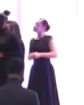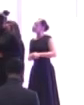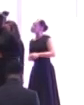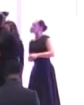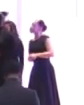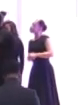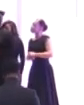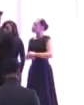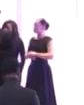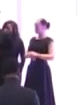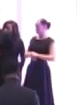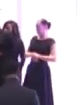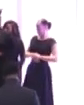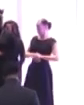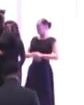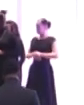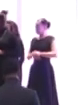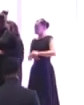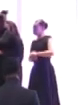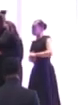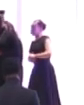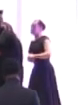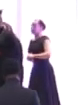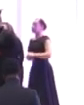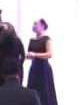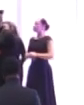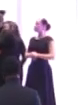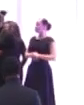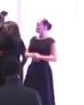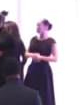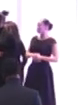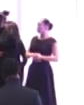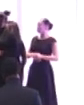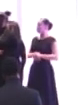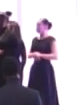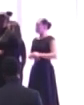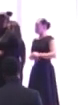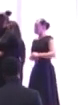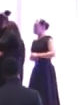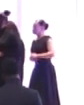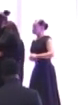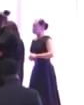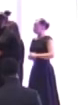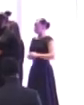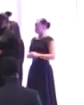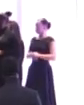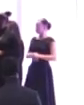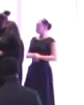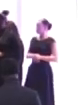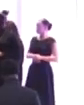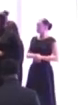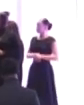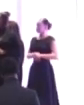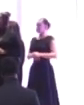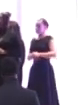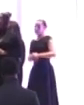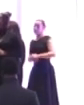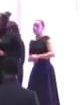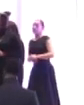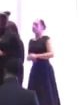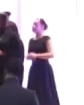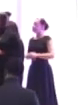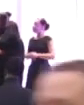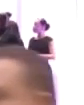testing rods, felt in the days when home